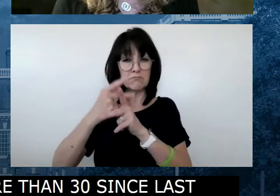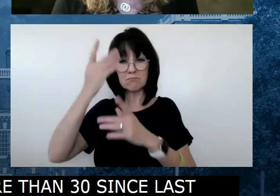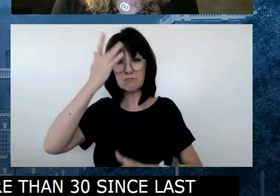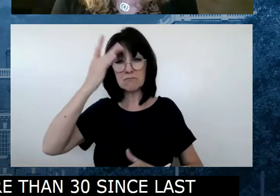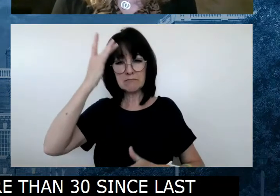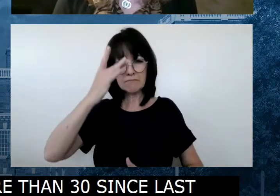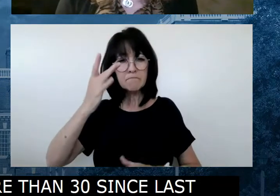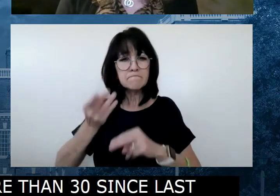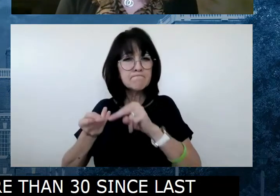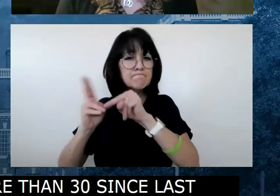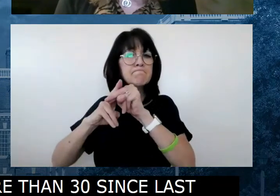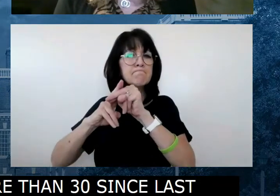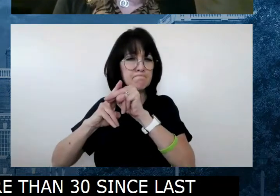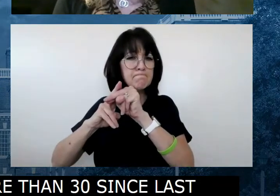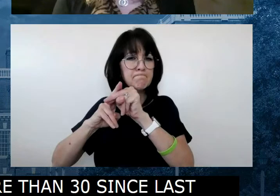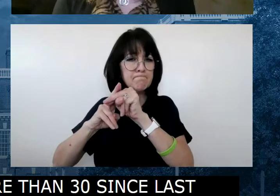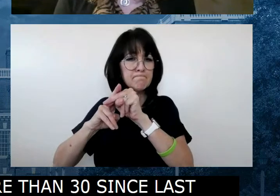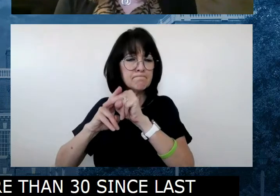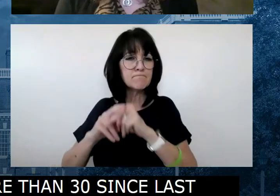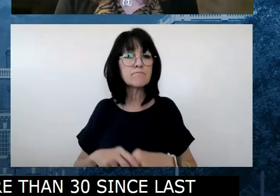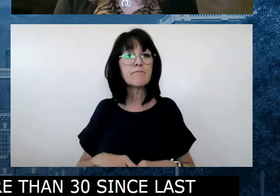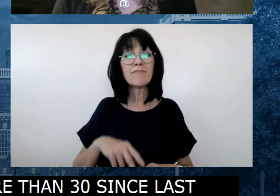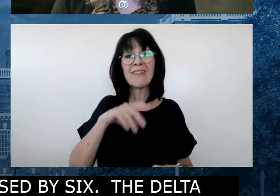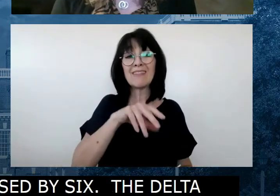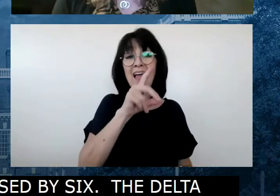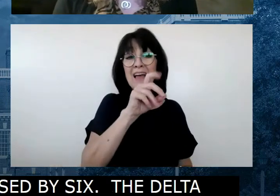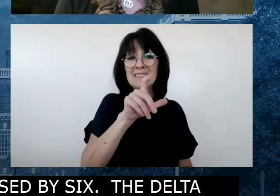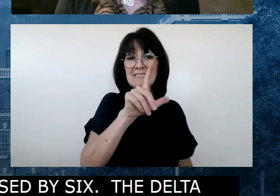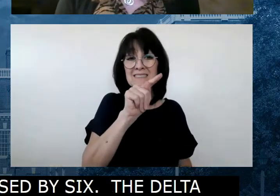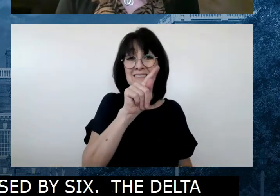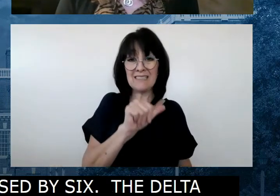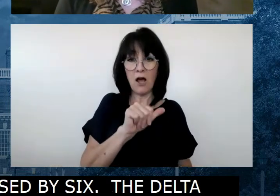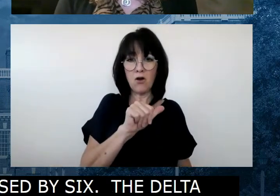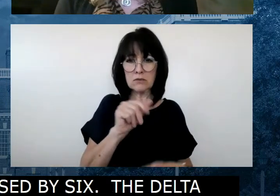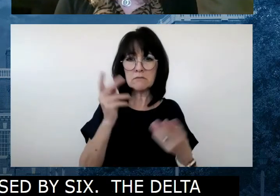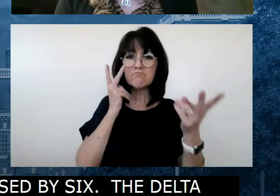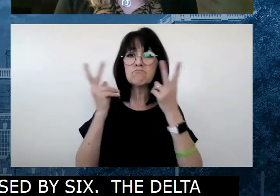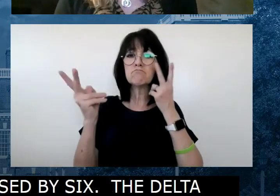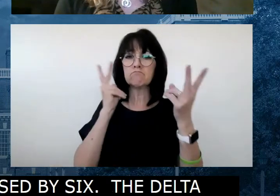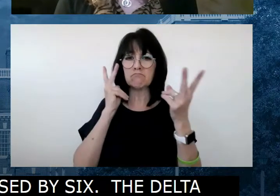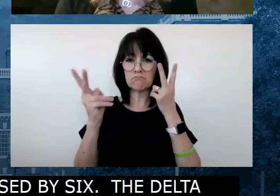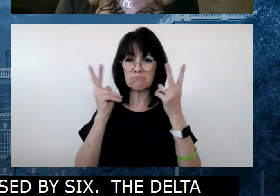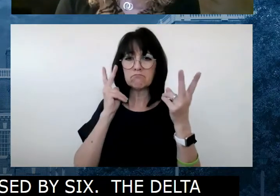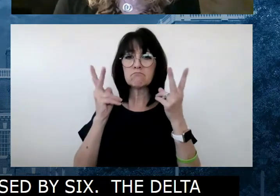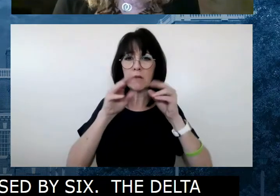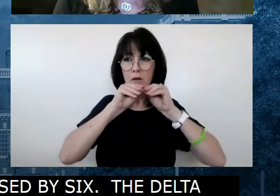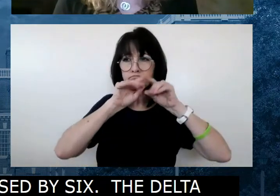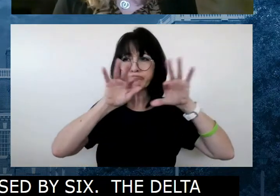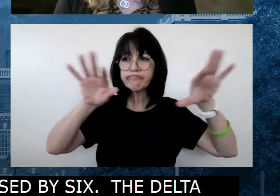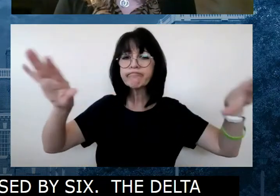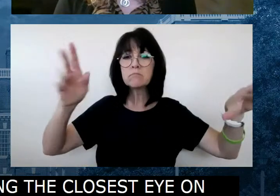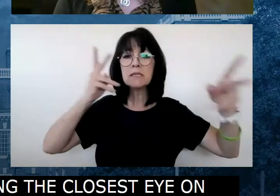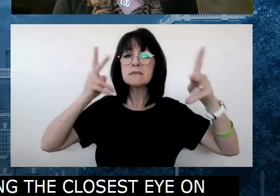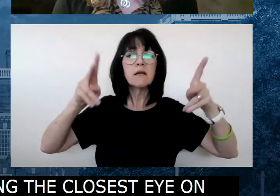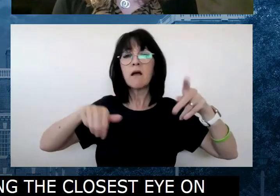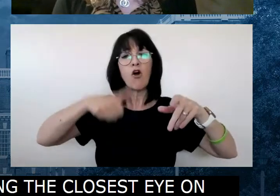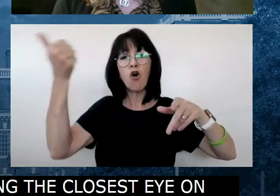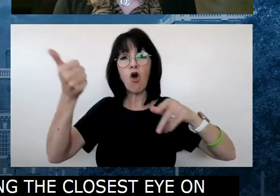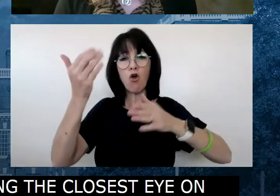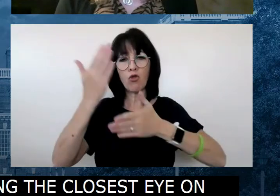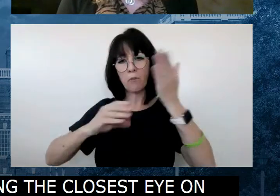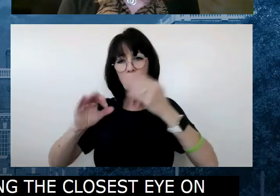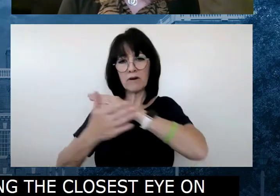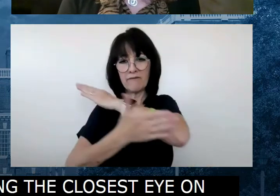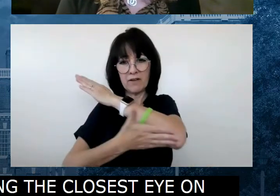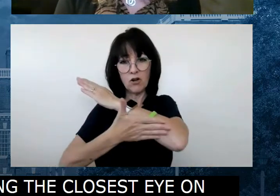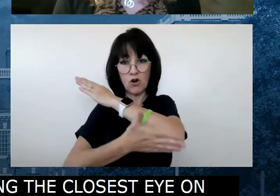right now, as that appears to be the most contagious and is causing more problems, certainly in other parts of the country